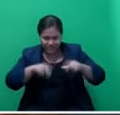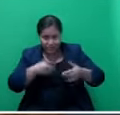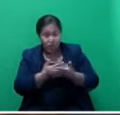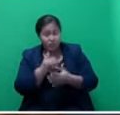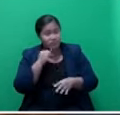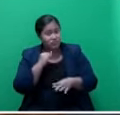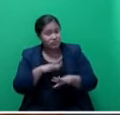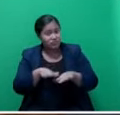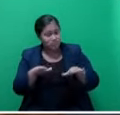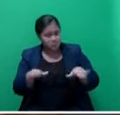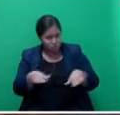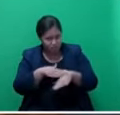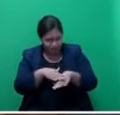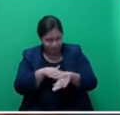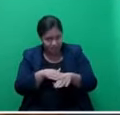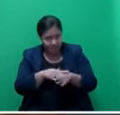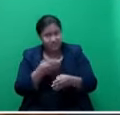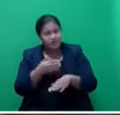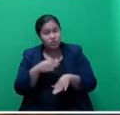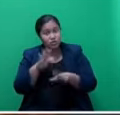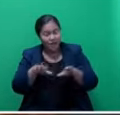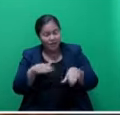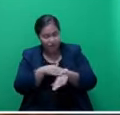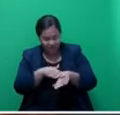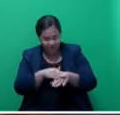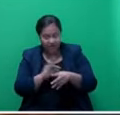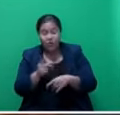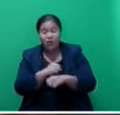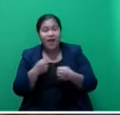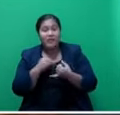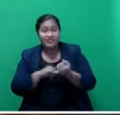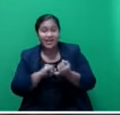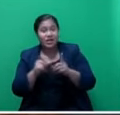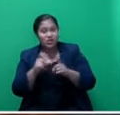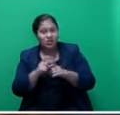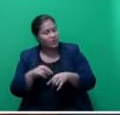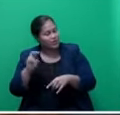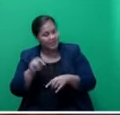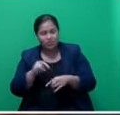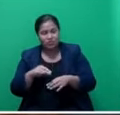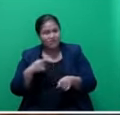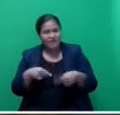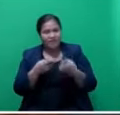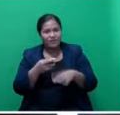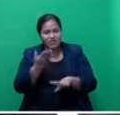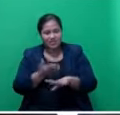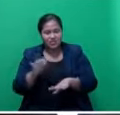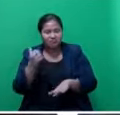free Fiji from pornography. For our sons and our daughters, we do need to fight this new drug. Thank you, Honourable